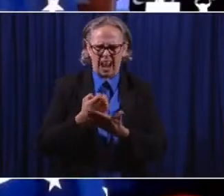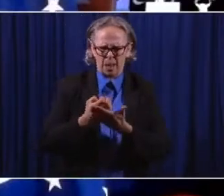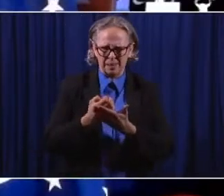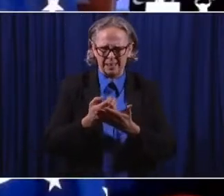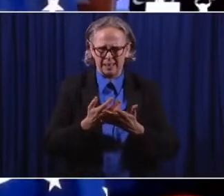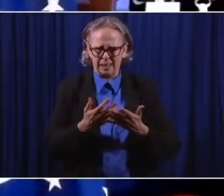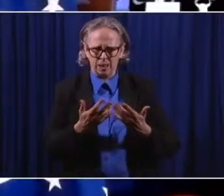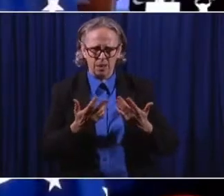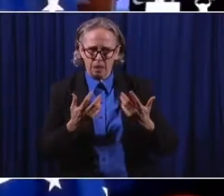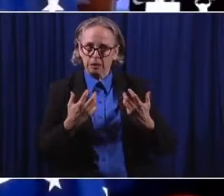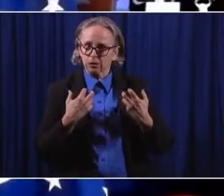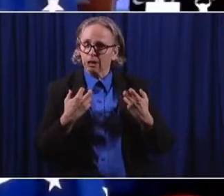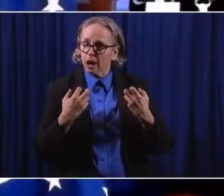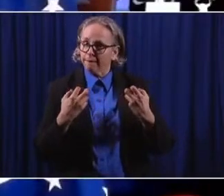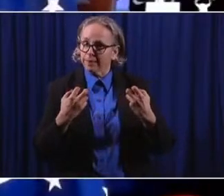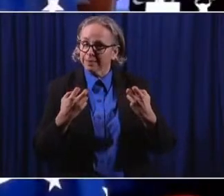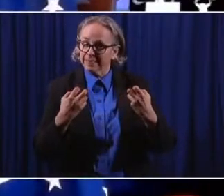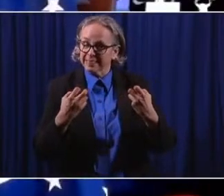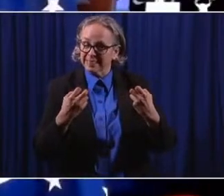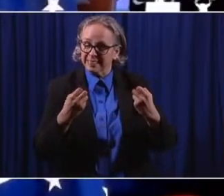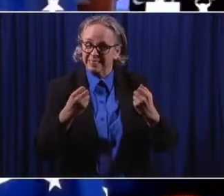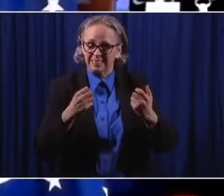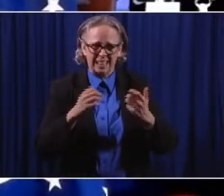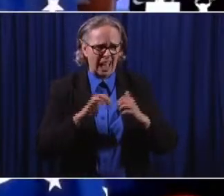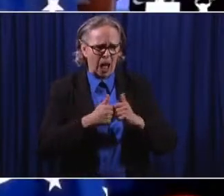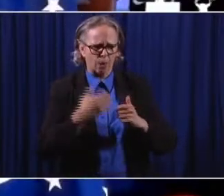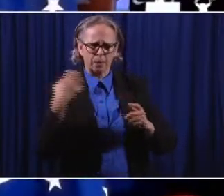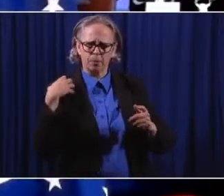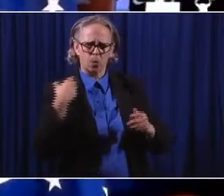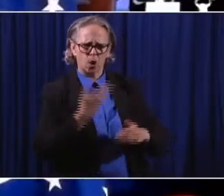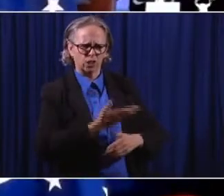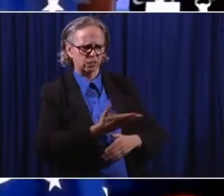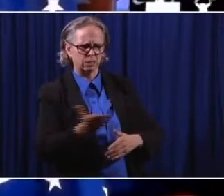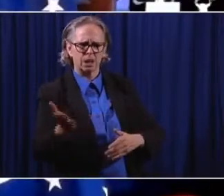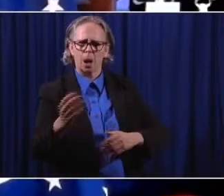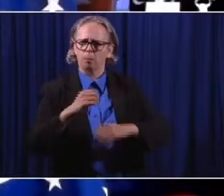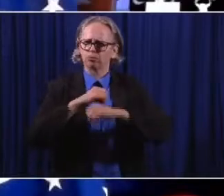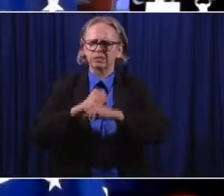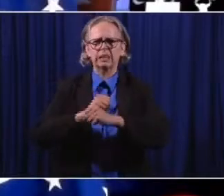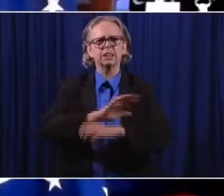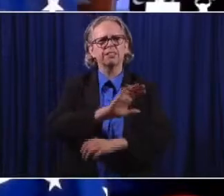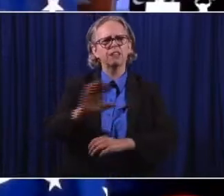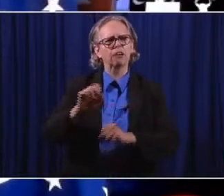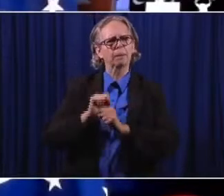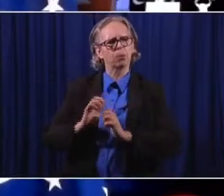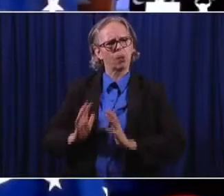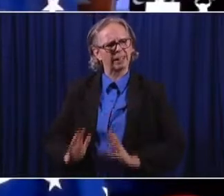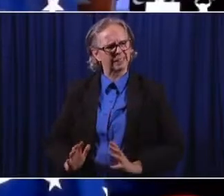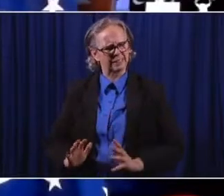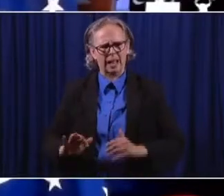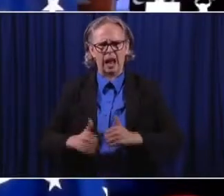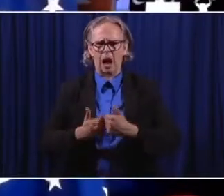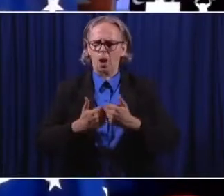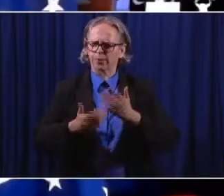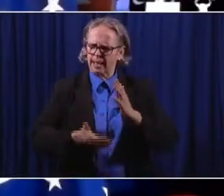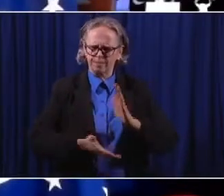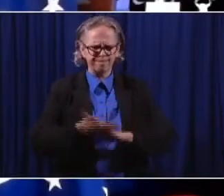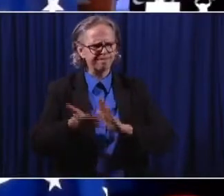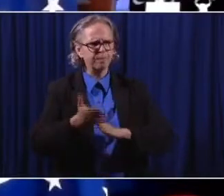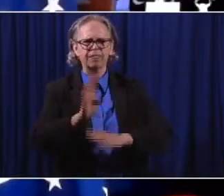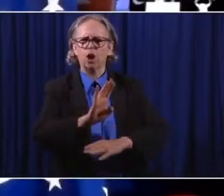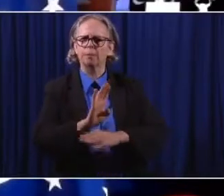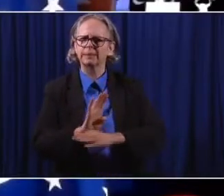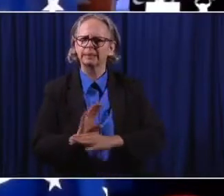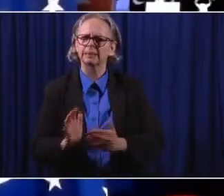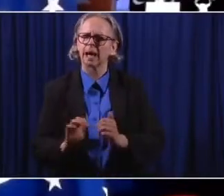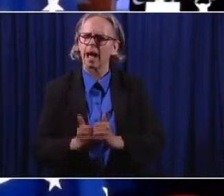are really helping us protect lives and livelihoods and live with the coronavirus in our lives and move forward economically.